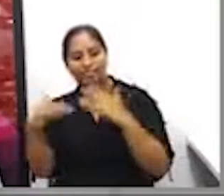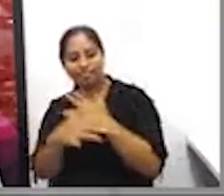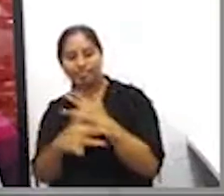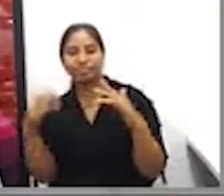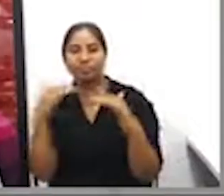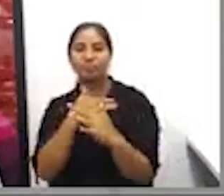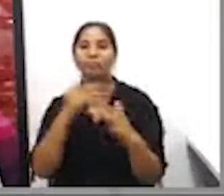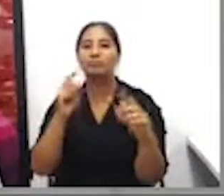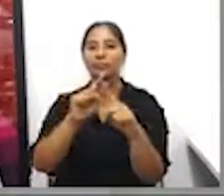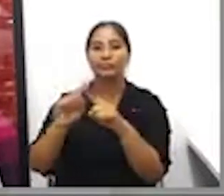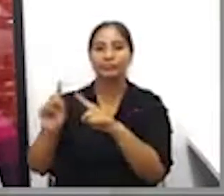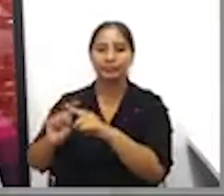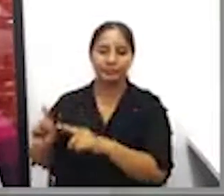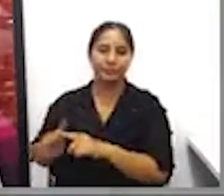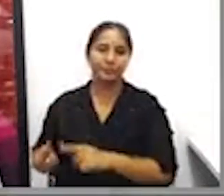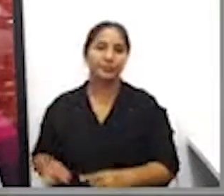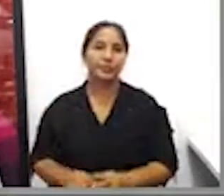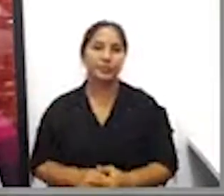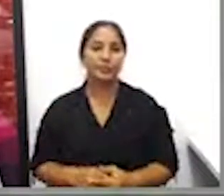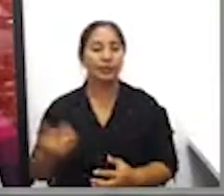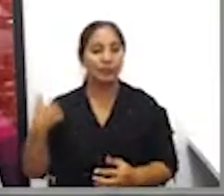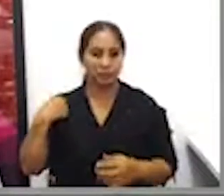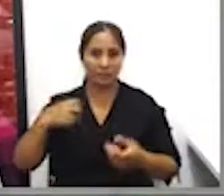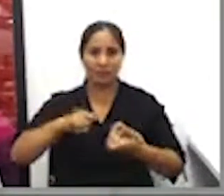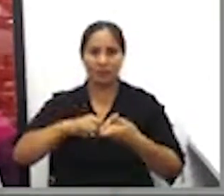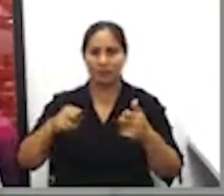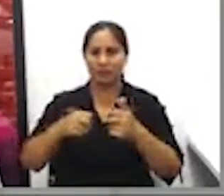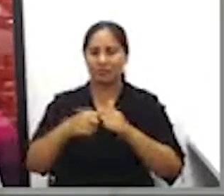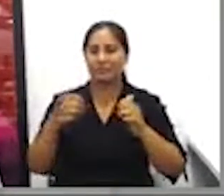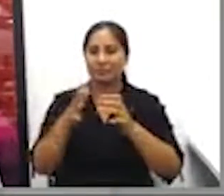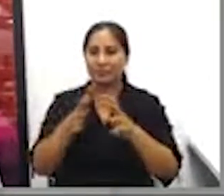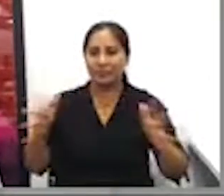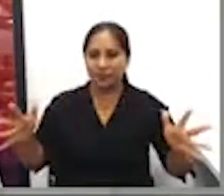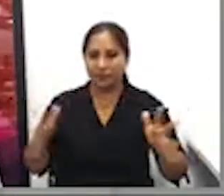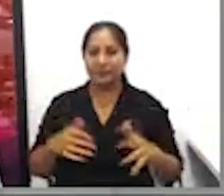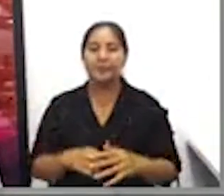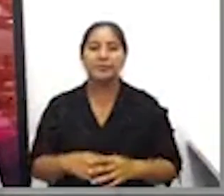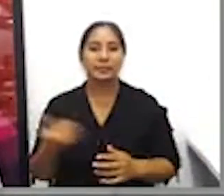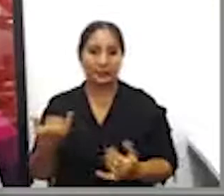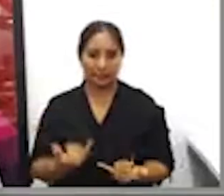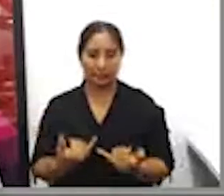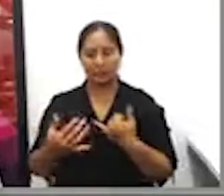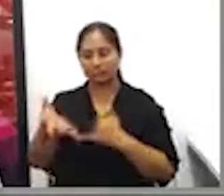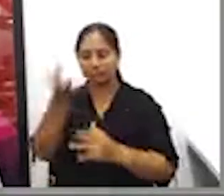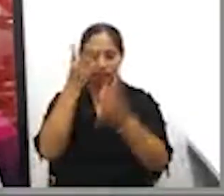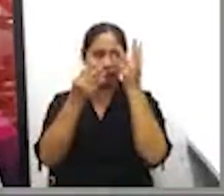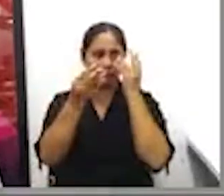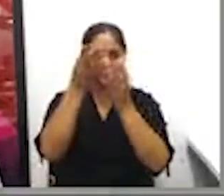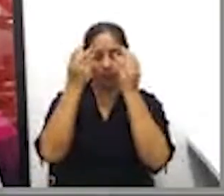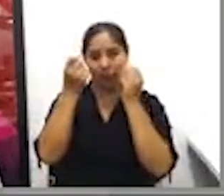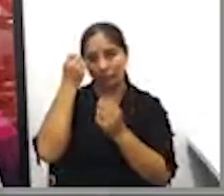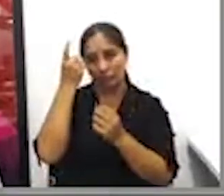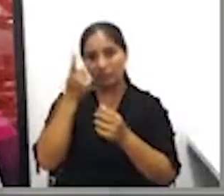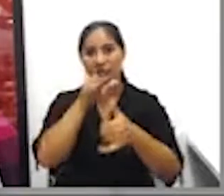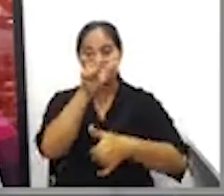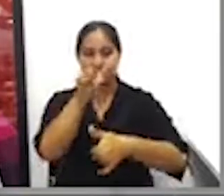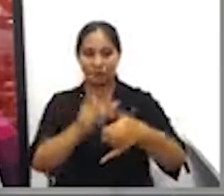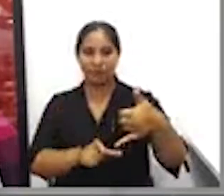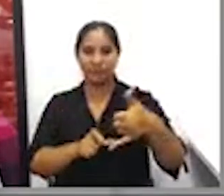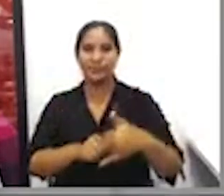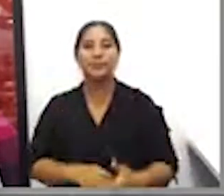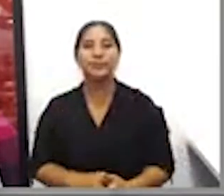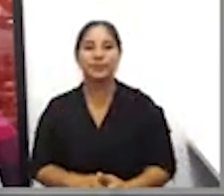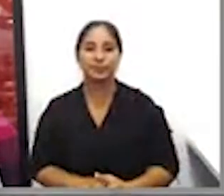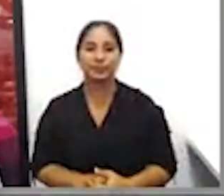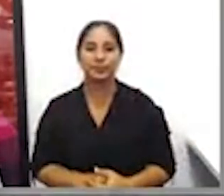humble about what I understand and what I don't about people's lives. Often things are going on people's lives that no one